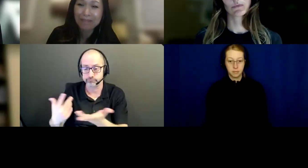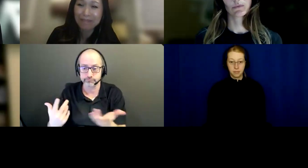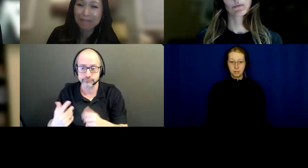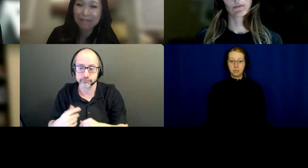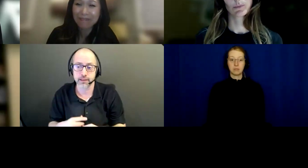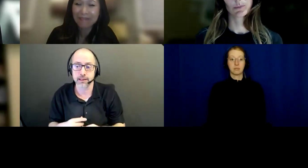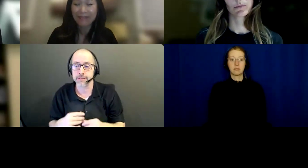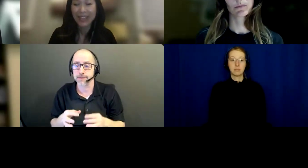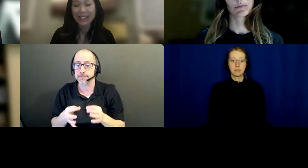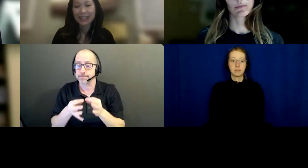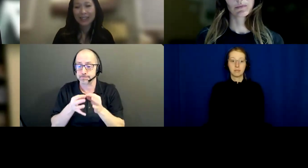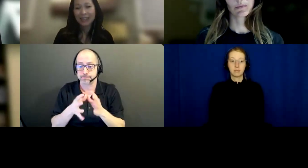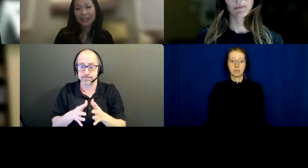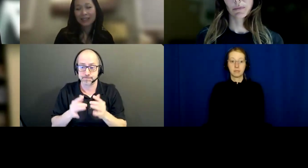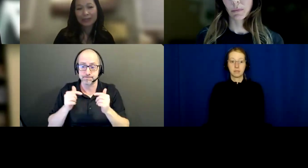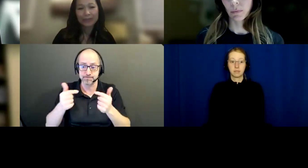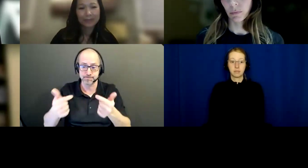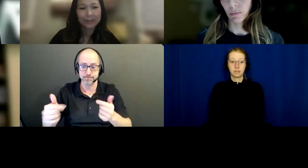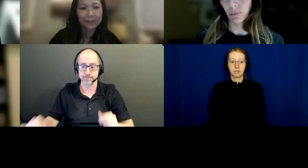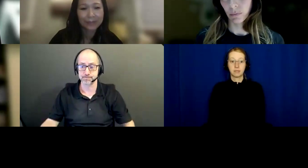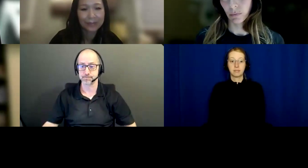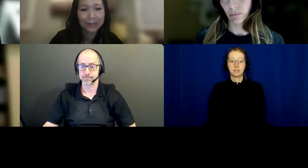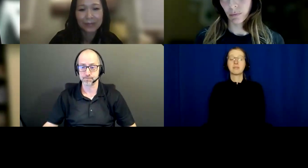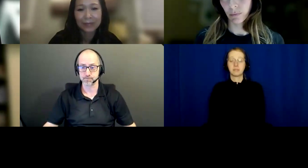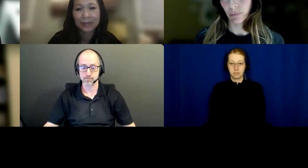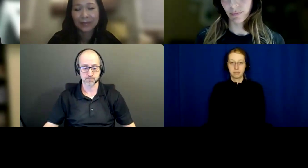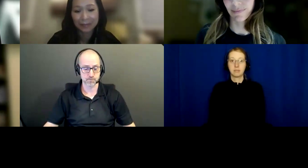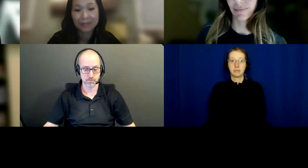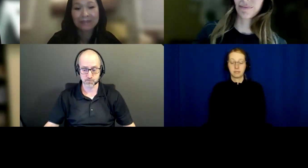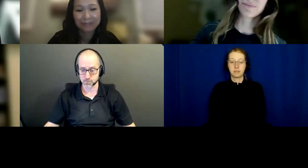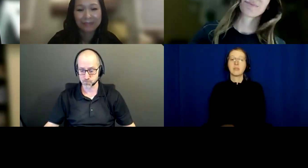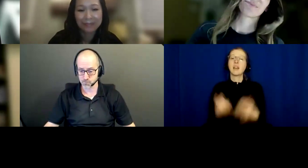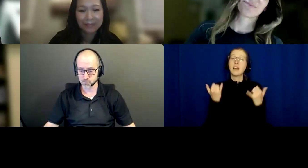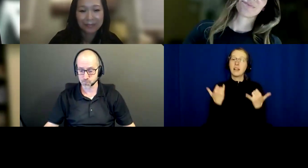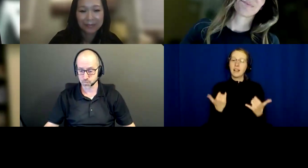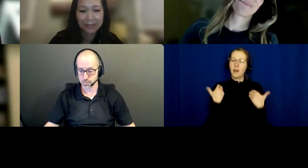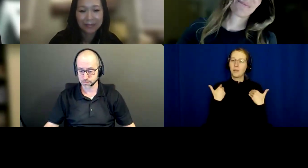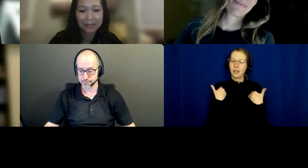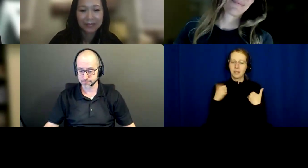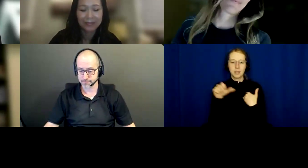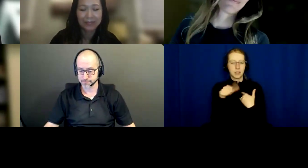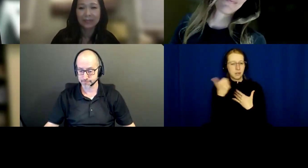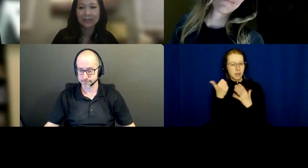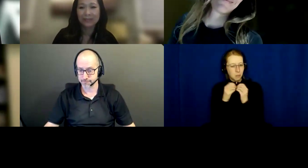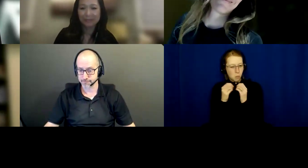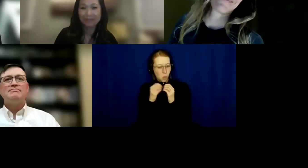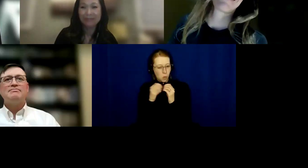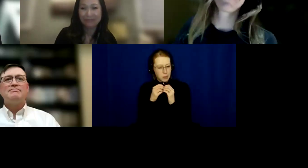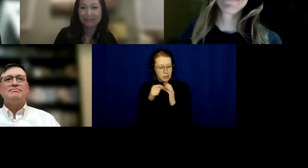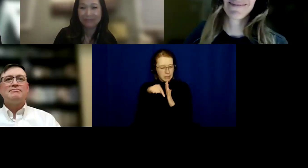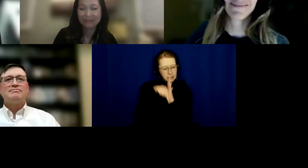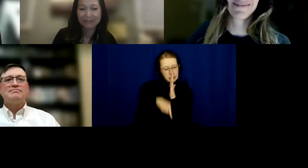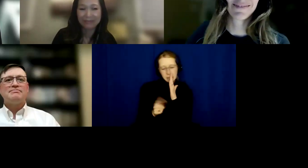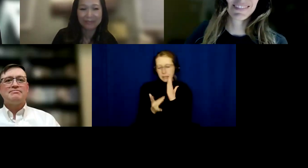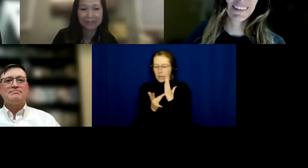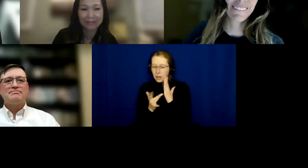interesting. Mm. So we're now going to go to some other more technical questions that I think probably go to you, Rebecca.